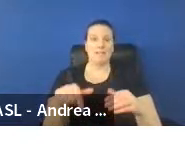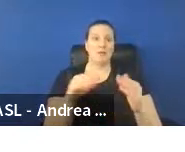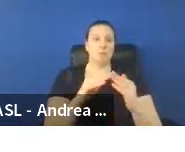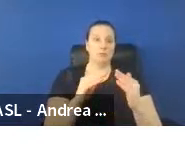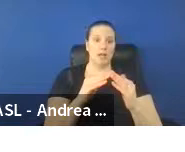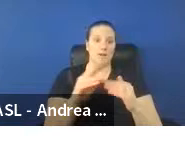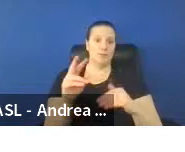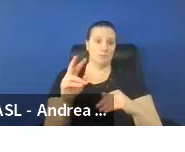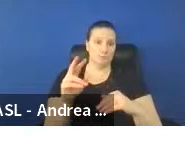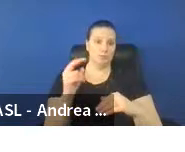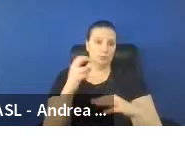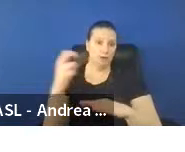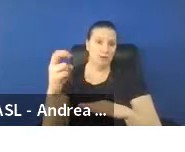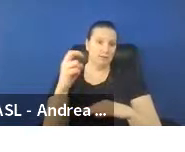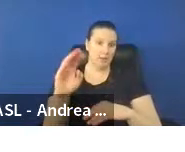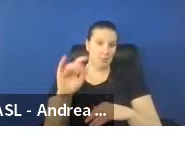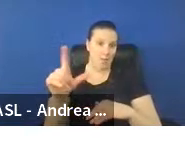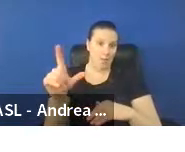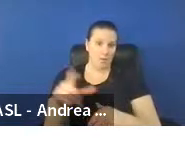Mall and just how